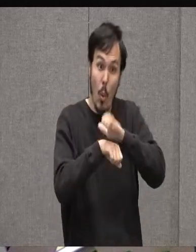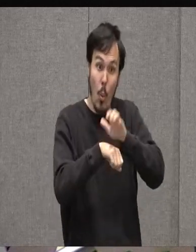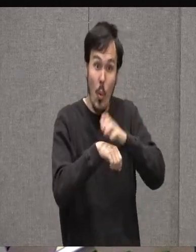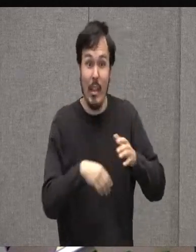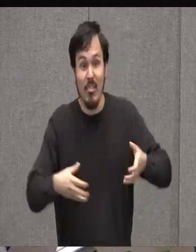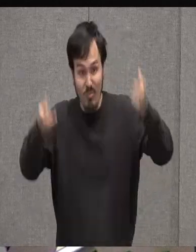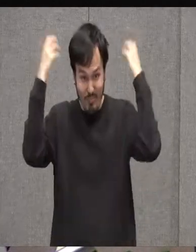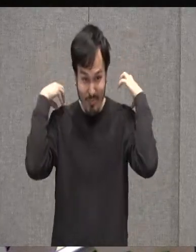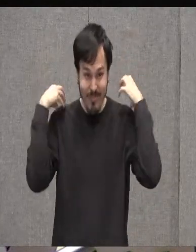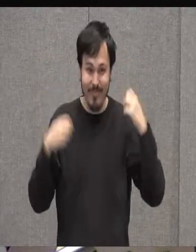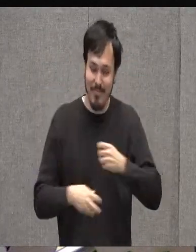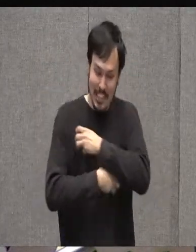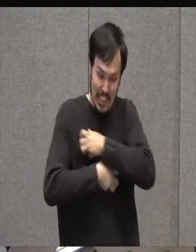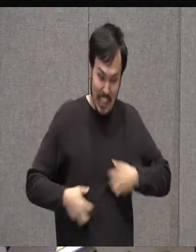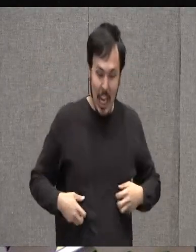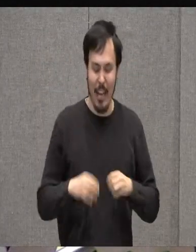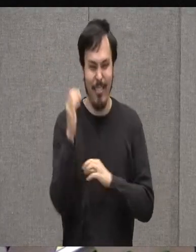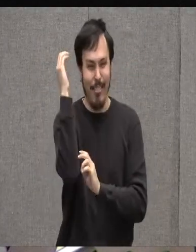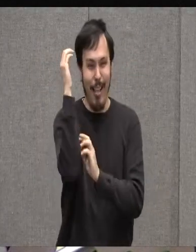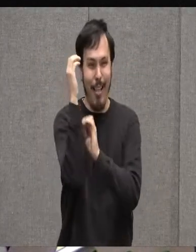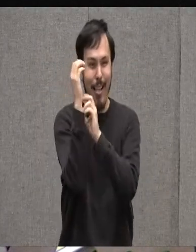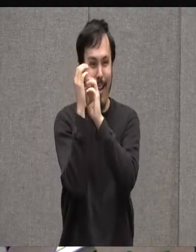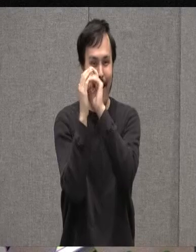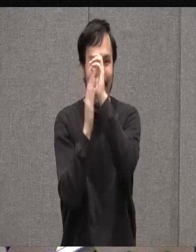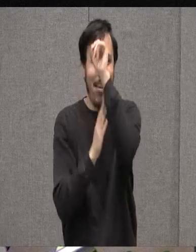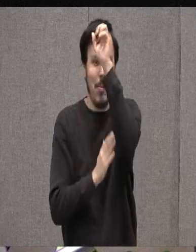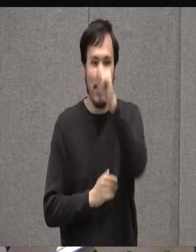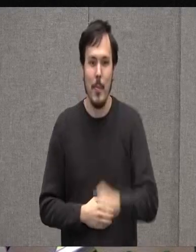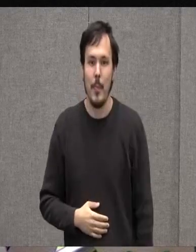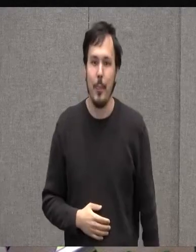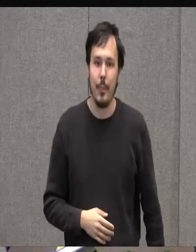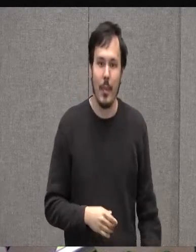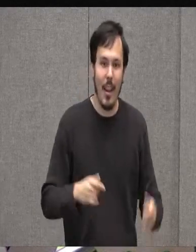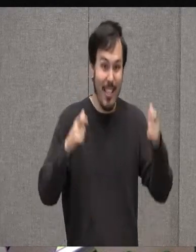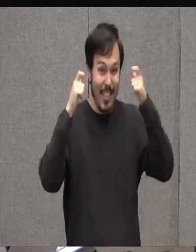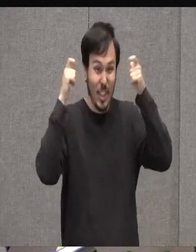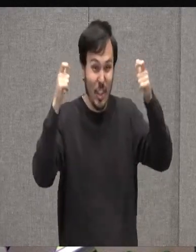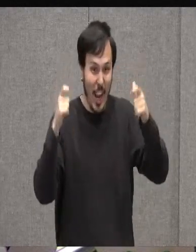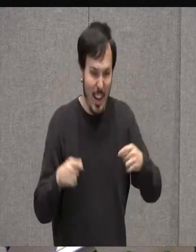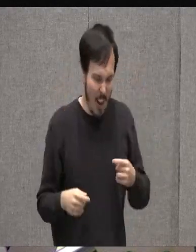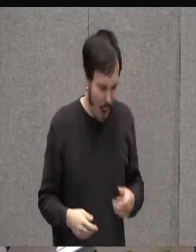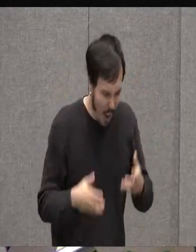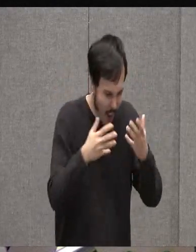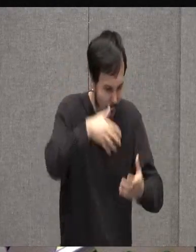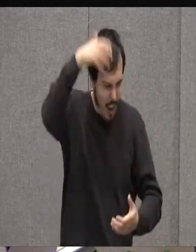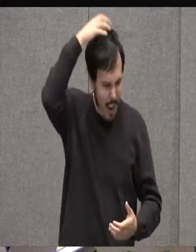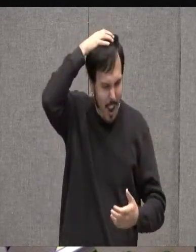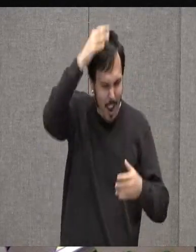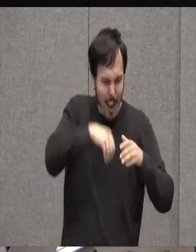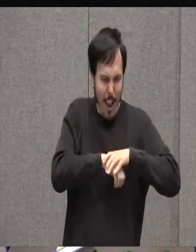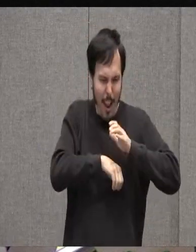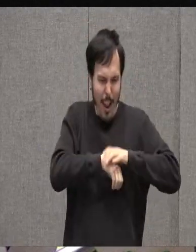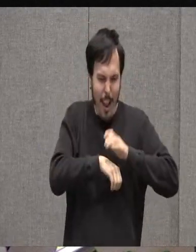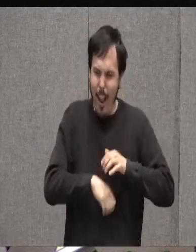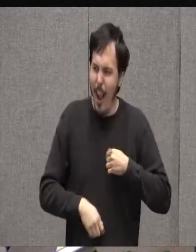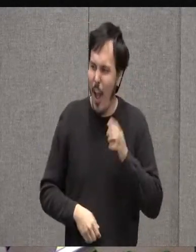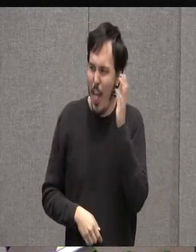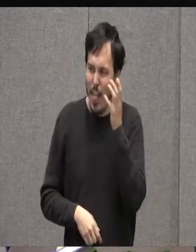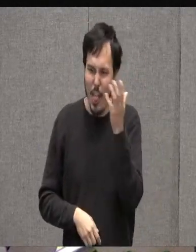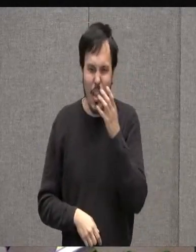one," said the giant. "Get one that's red and curly. I'll pay gold." So Jim measured the rest of the giant's head.